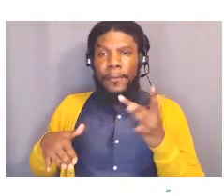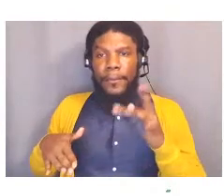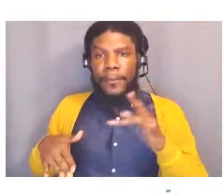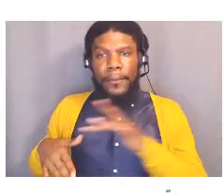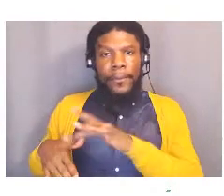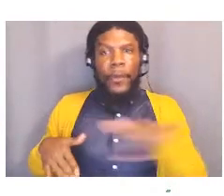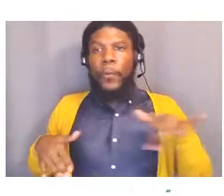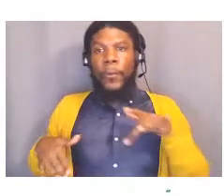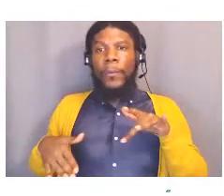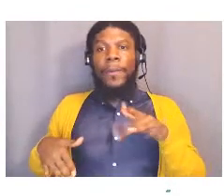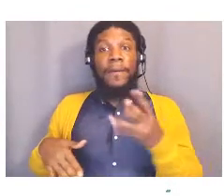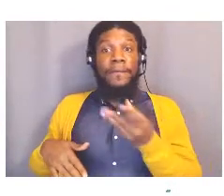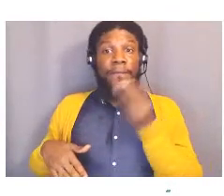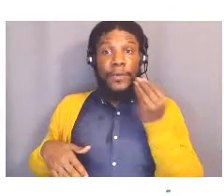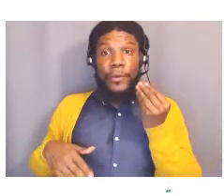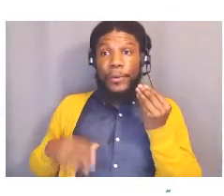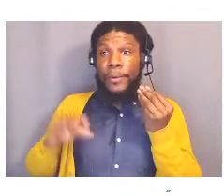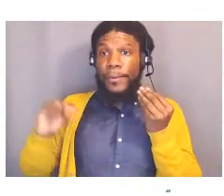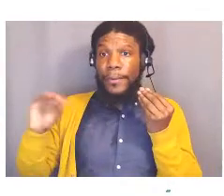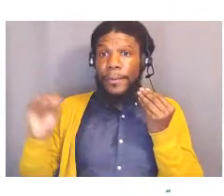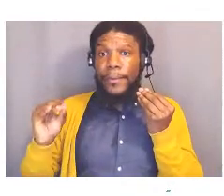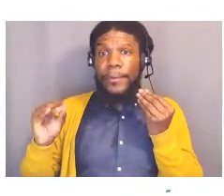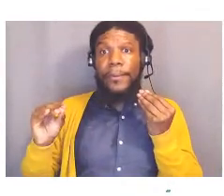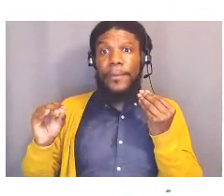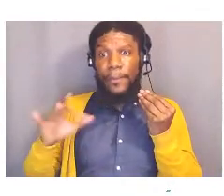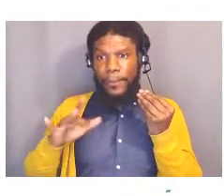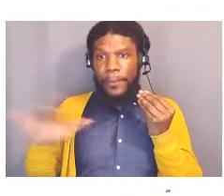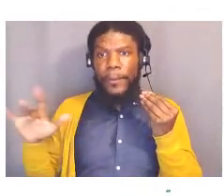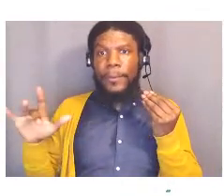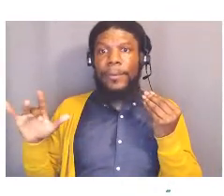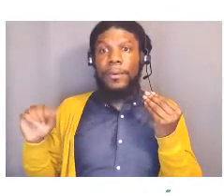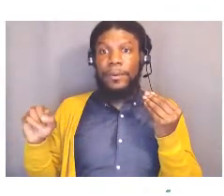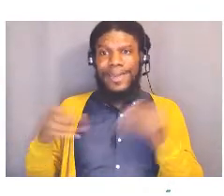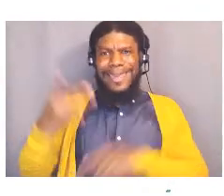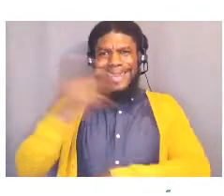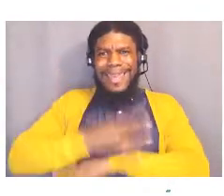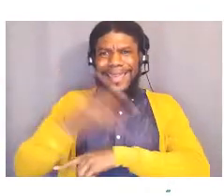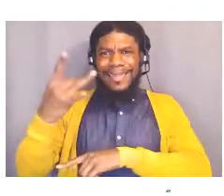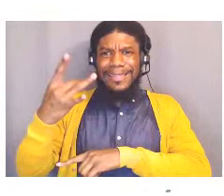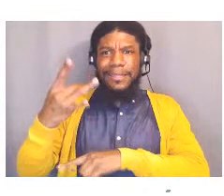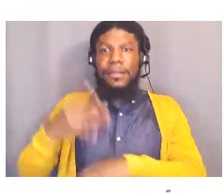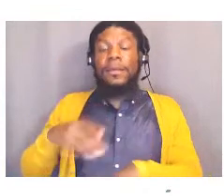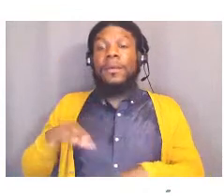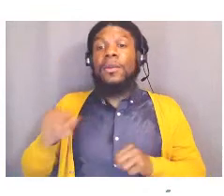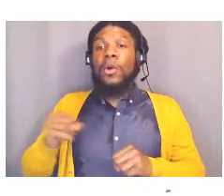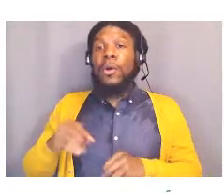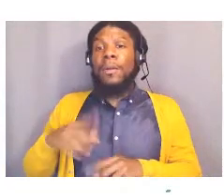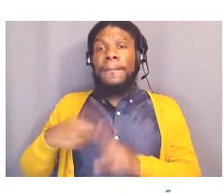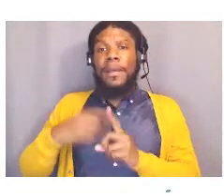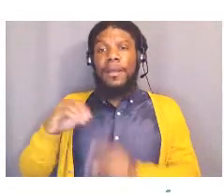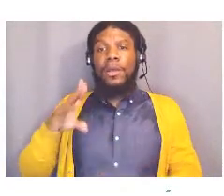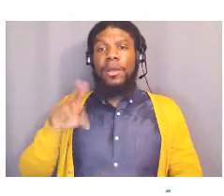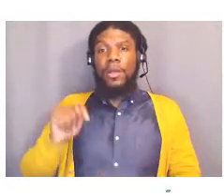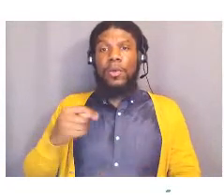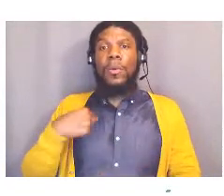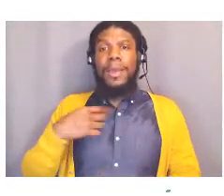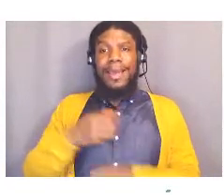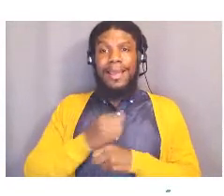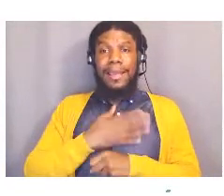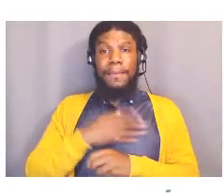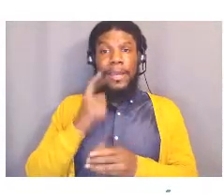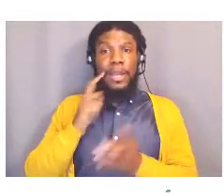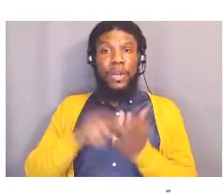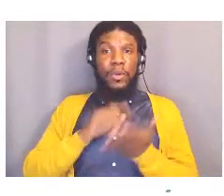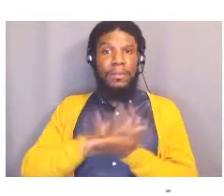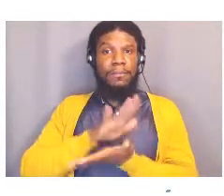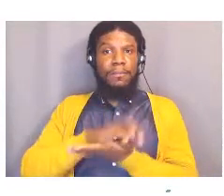8 days. That October, I received my draft notice. Imagine that. In a country that